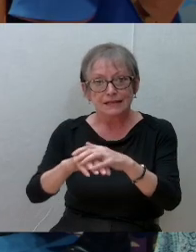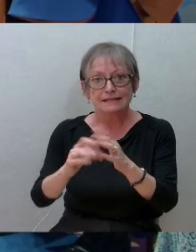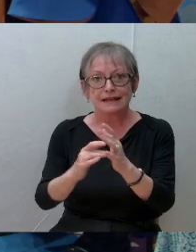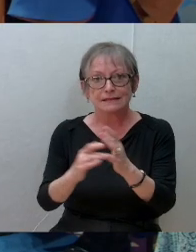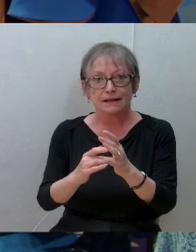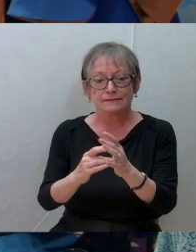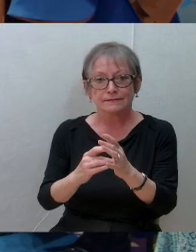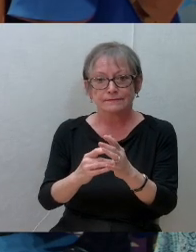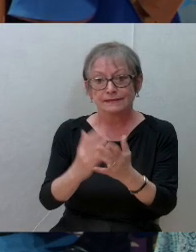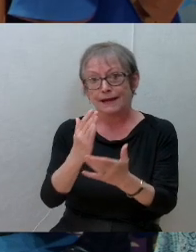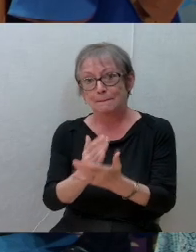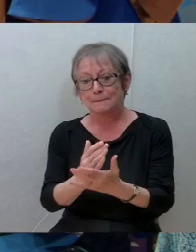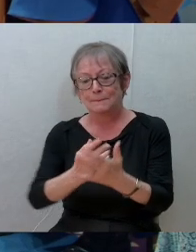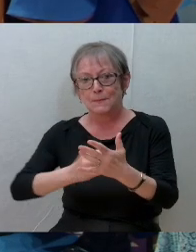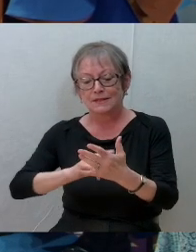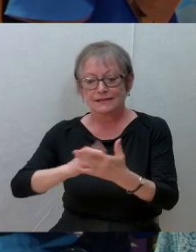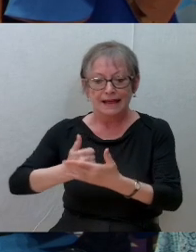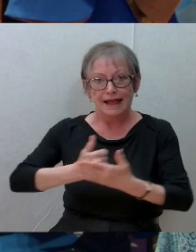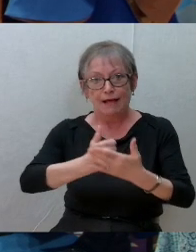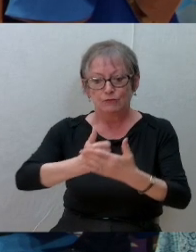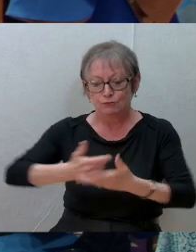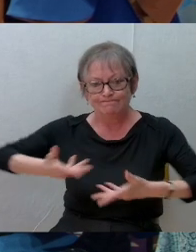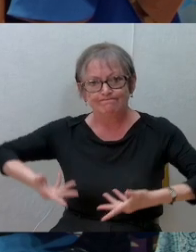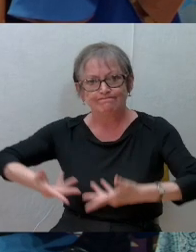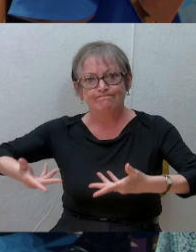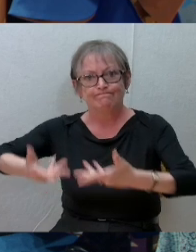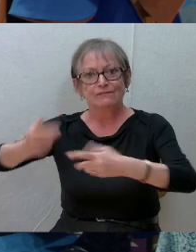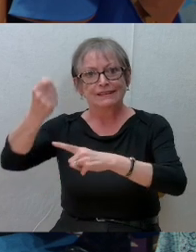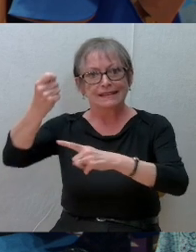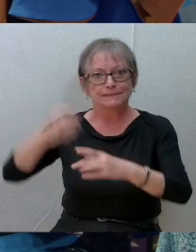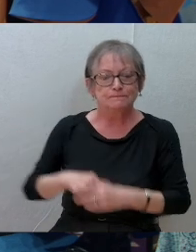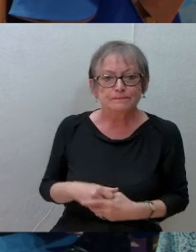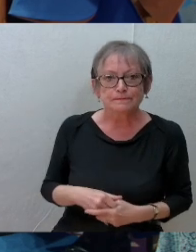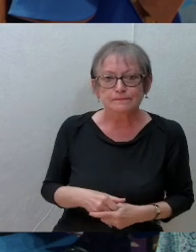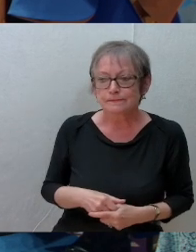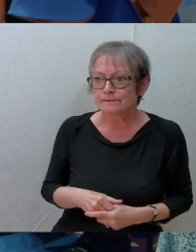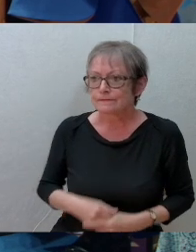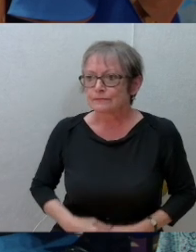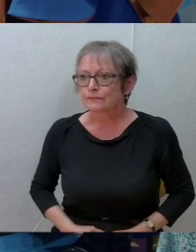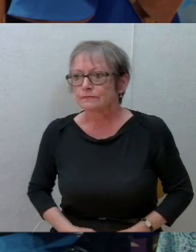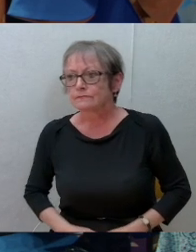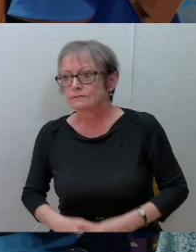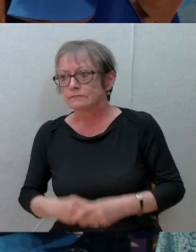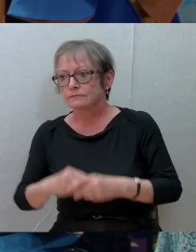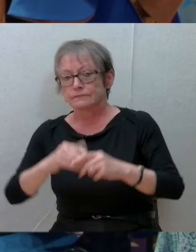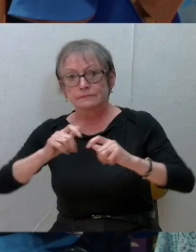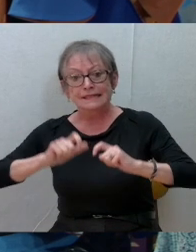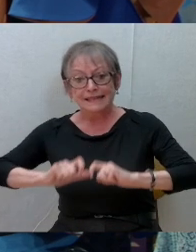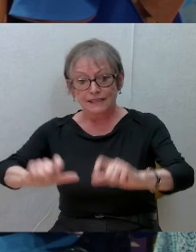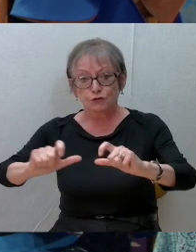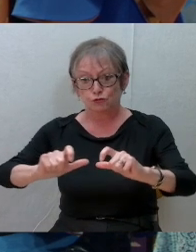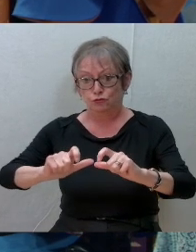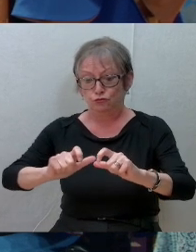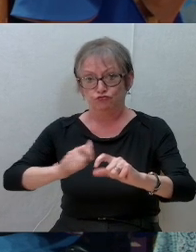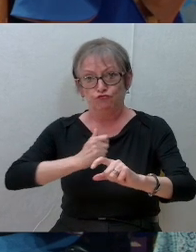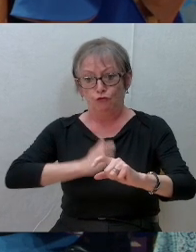the very organisation which had helped set him on his path to success. He continued to play a wider role